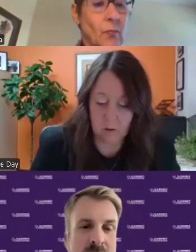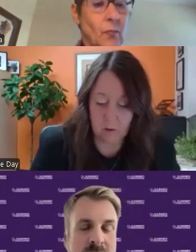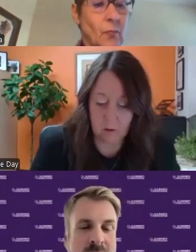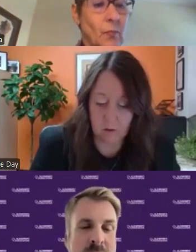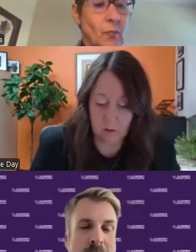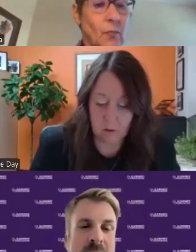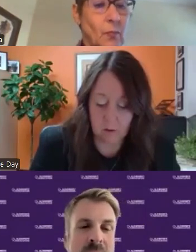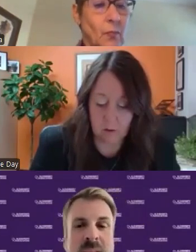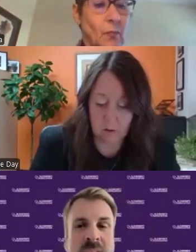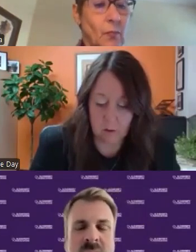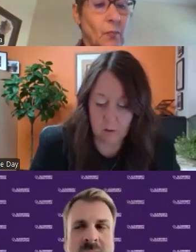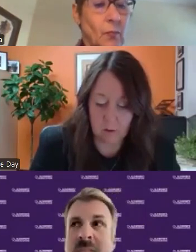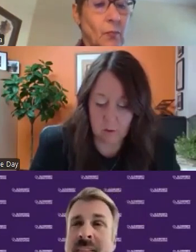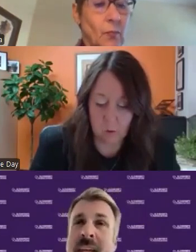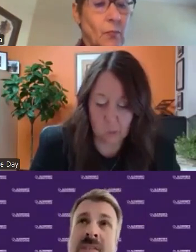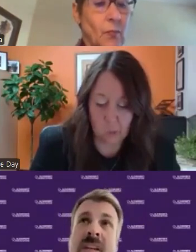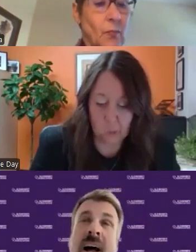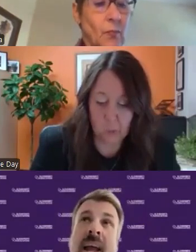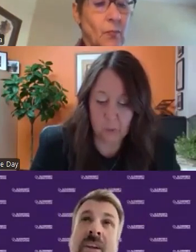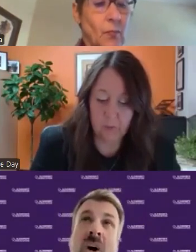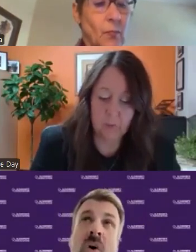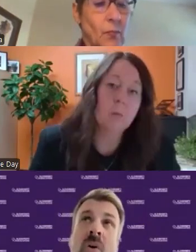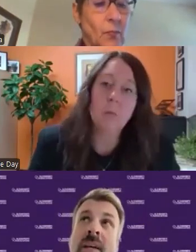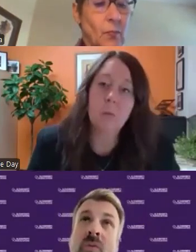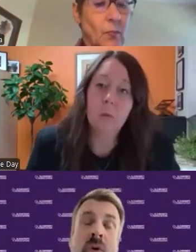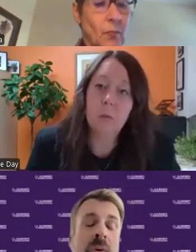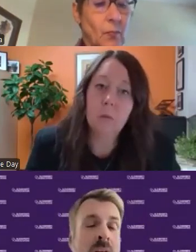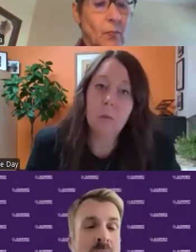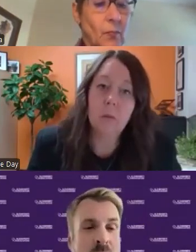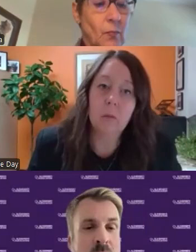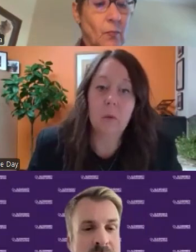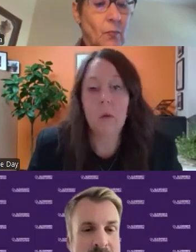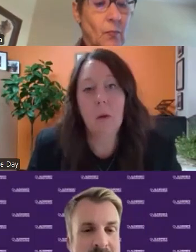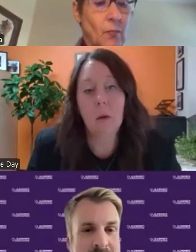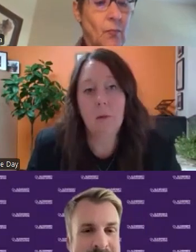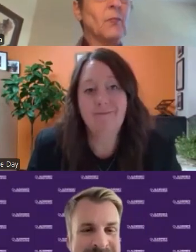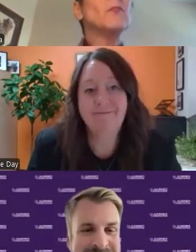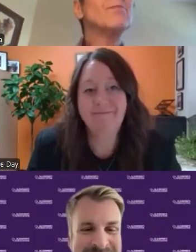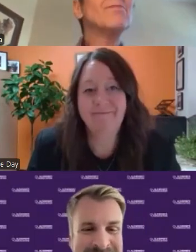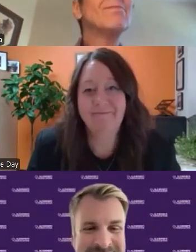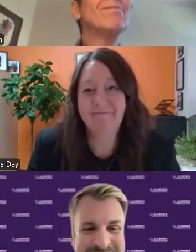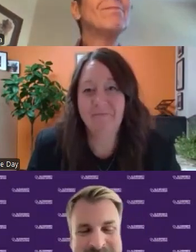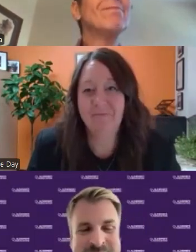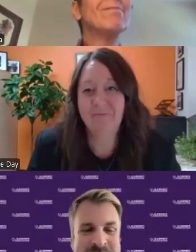of salt. And everything else I know is rumor, and I wouldn't want to share it yet.